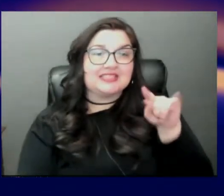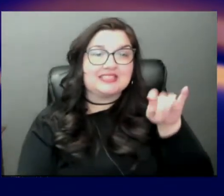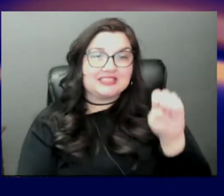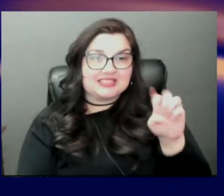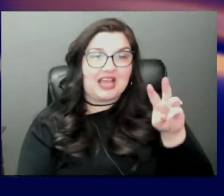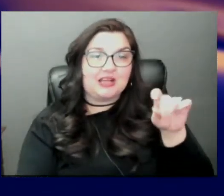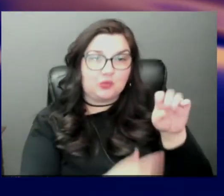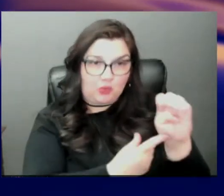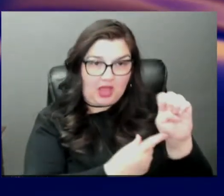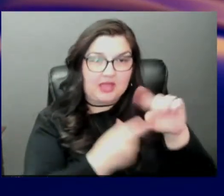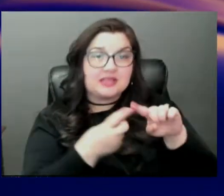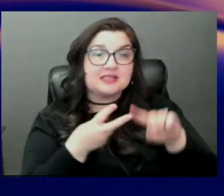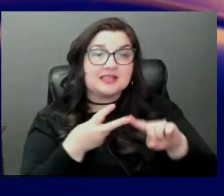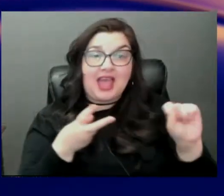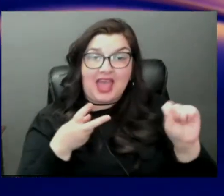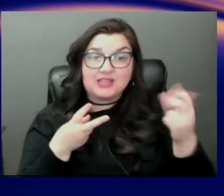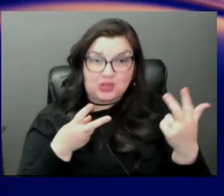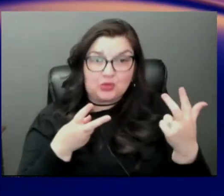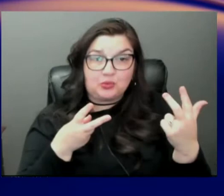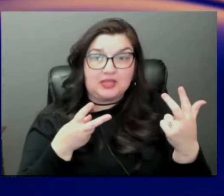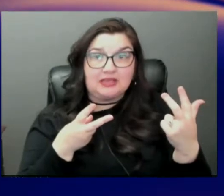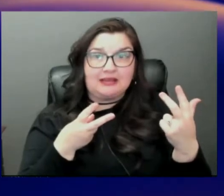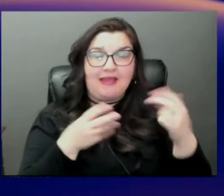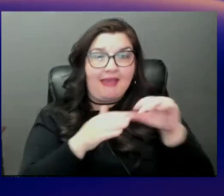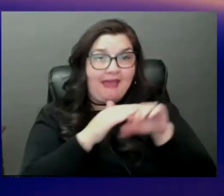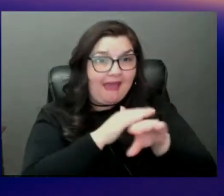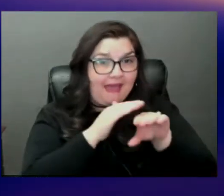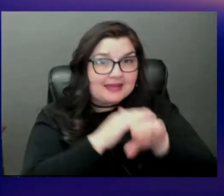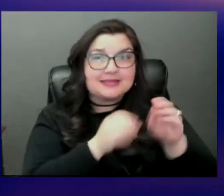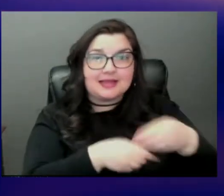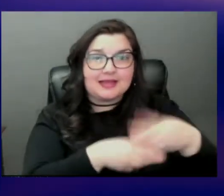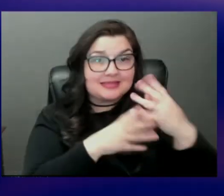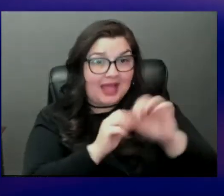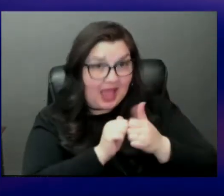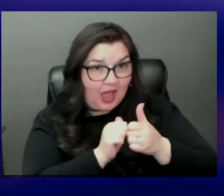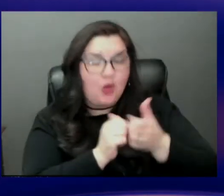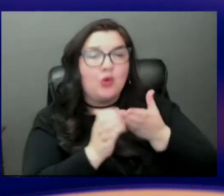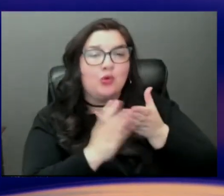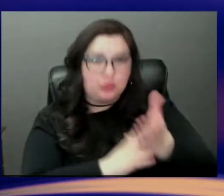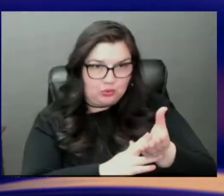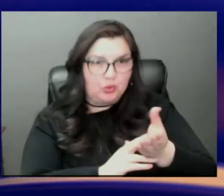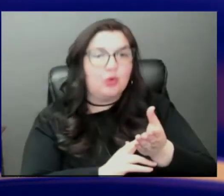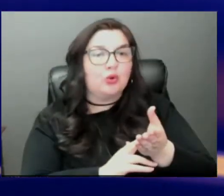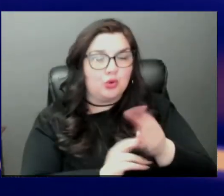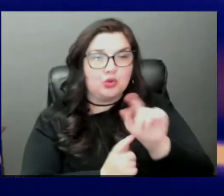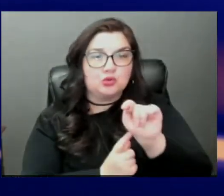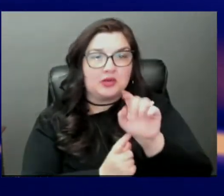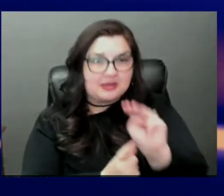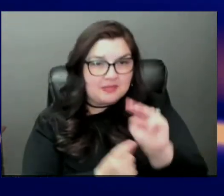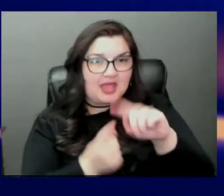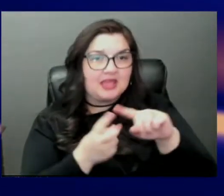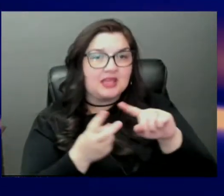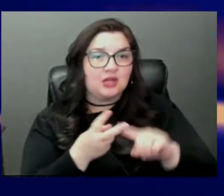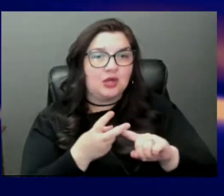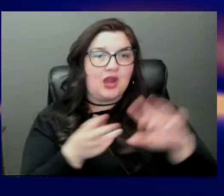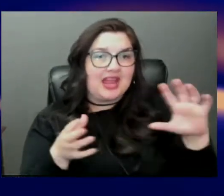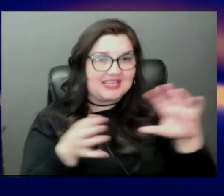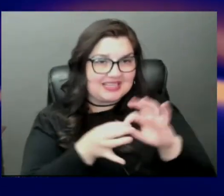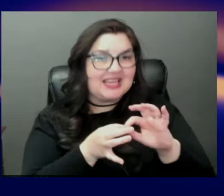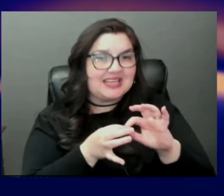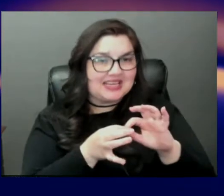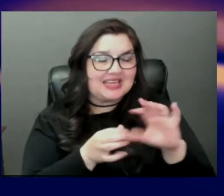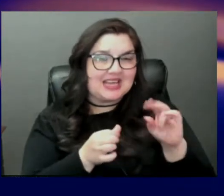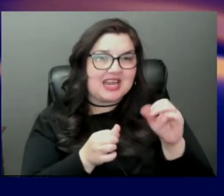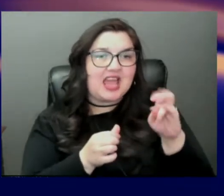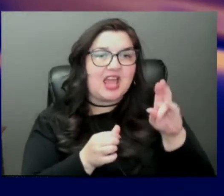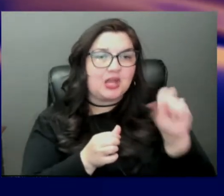well, and you can access that data through TwinMaker via connectors. Similarly, when we talk about cameras, there's